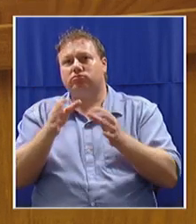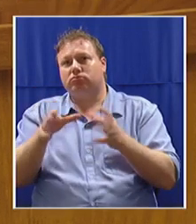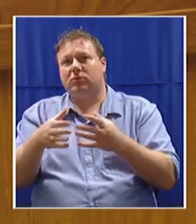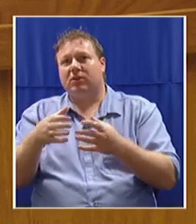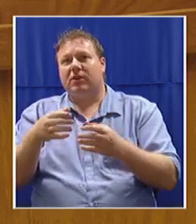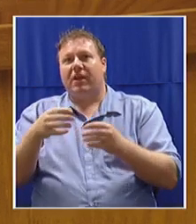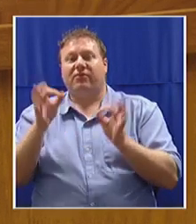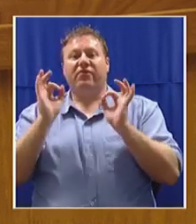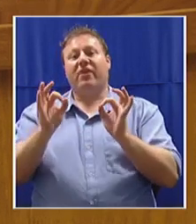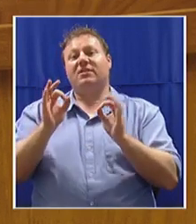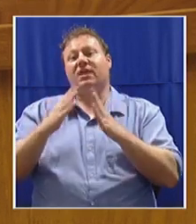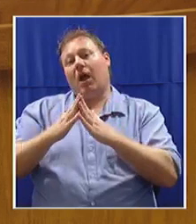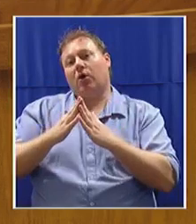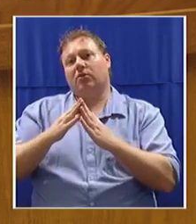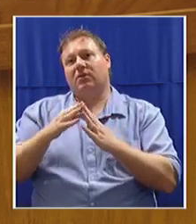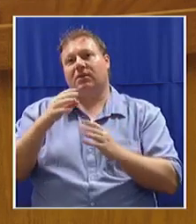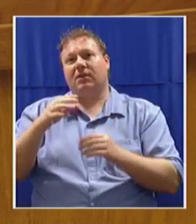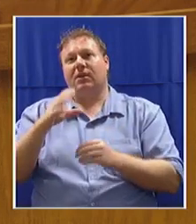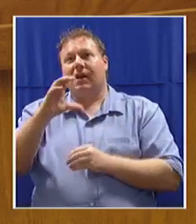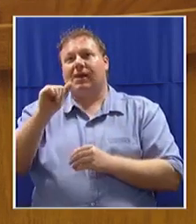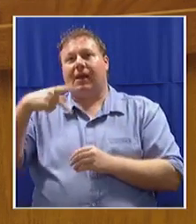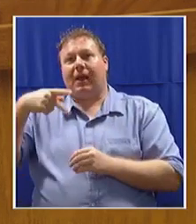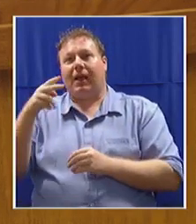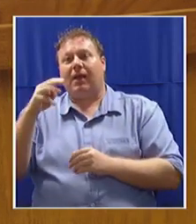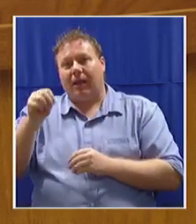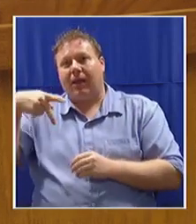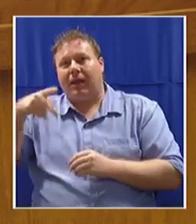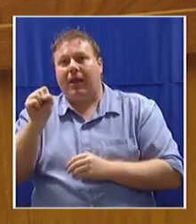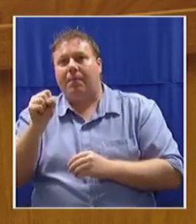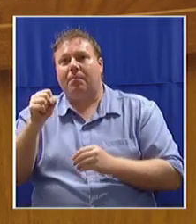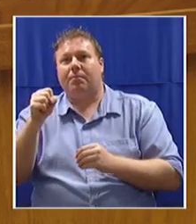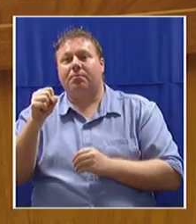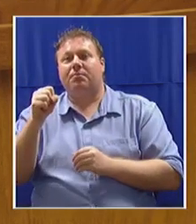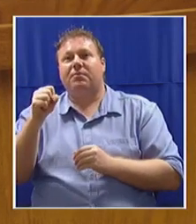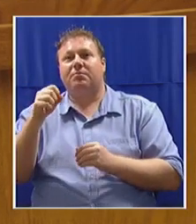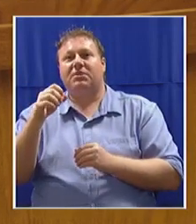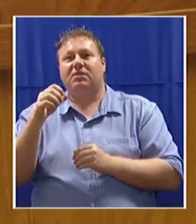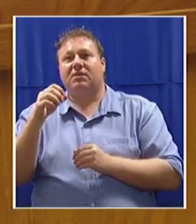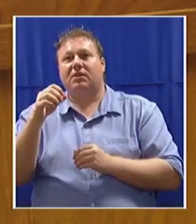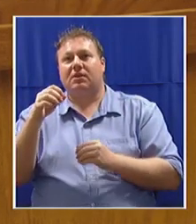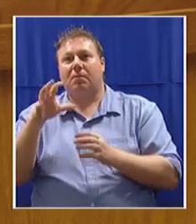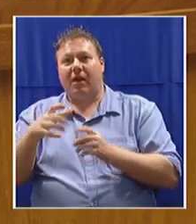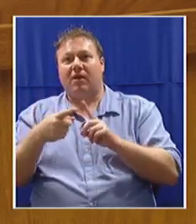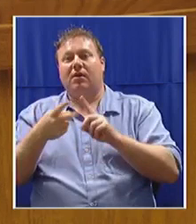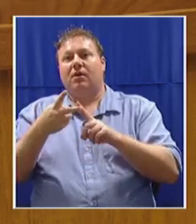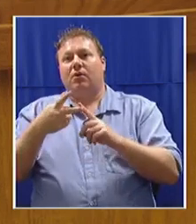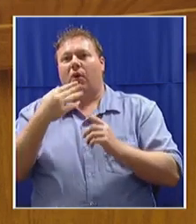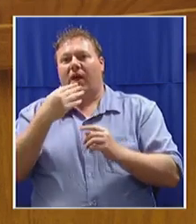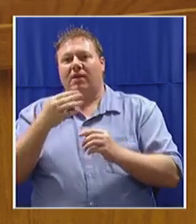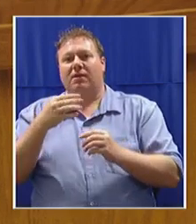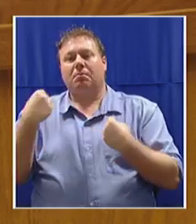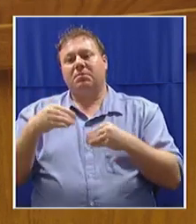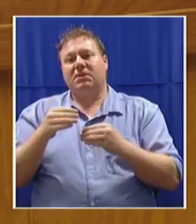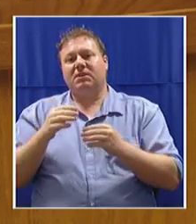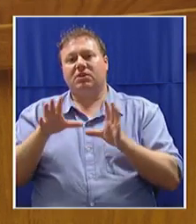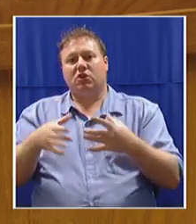Bay? Who's paying for the business class tickets that are found in the rubbish bins of those parties? Who's